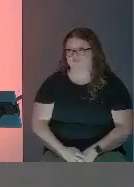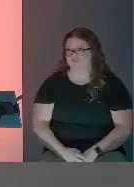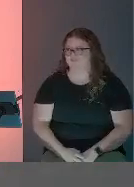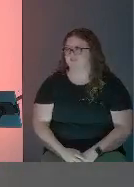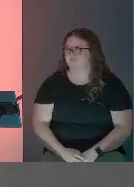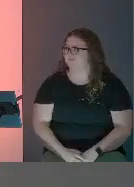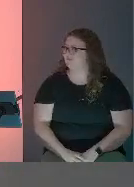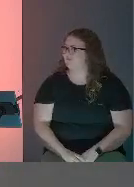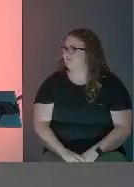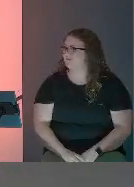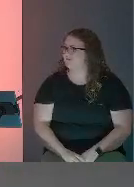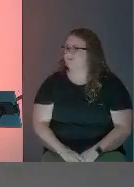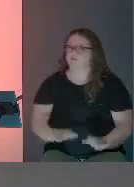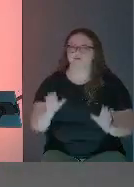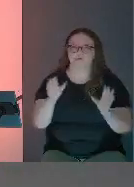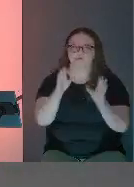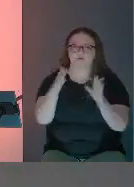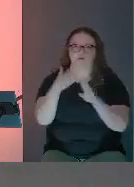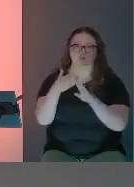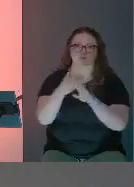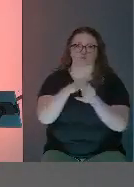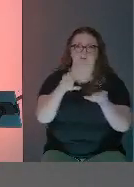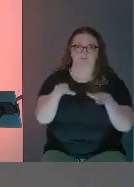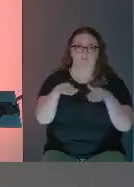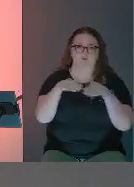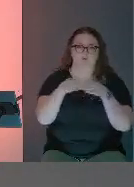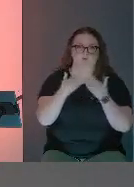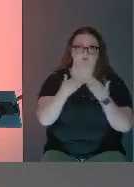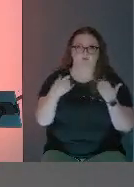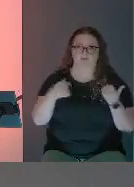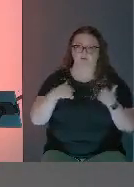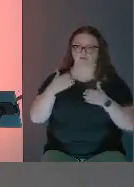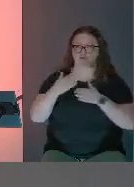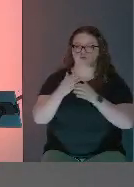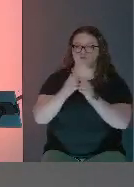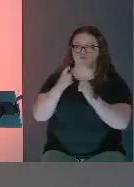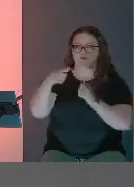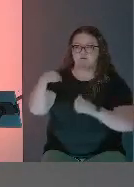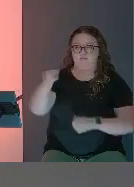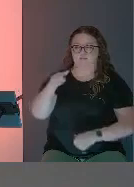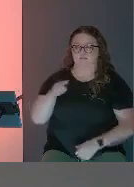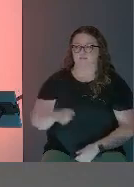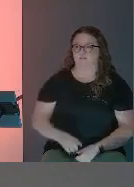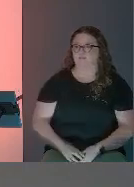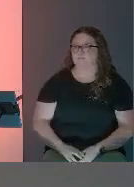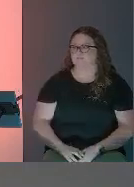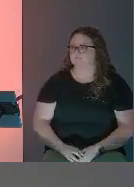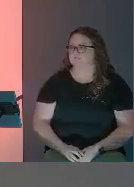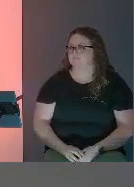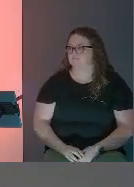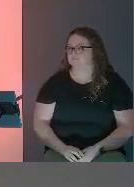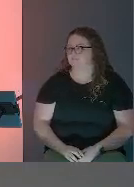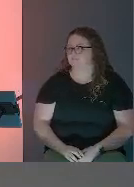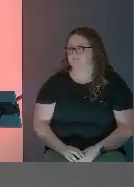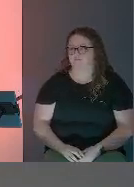When we were doing premarital stuff, I shared with them how the veil, and it's really not worn